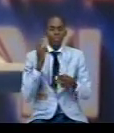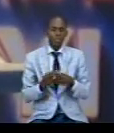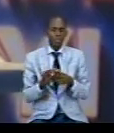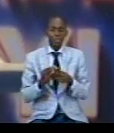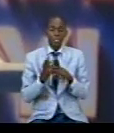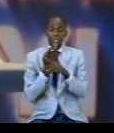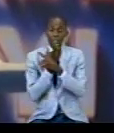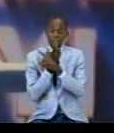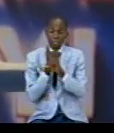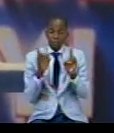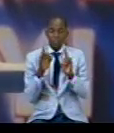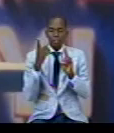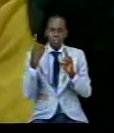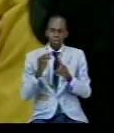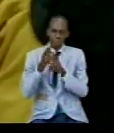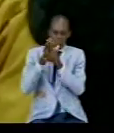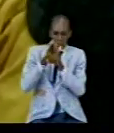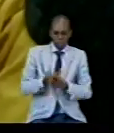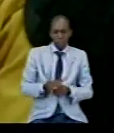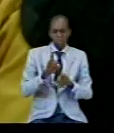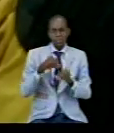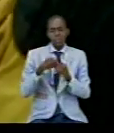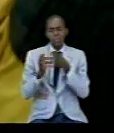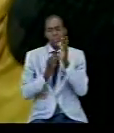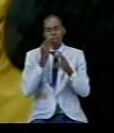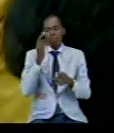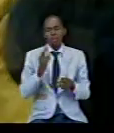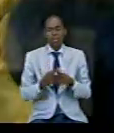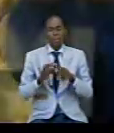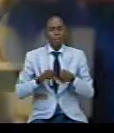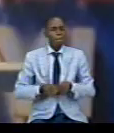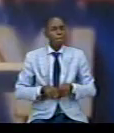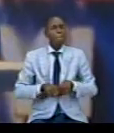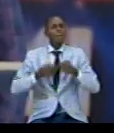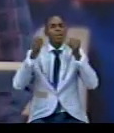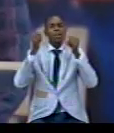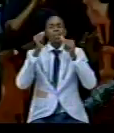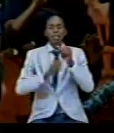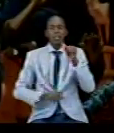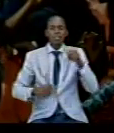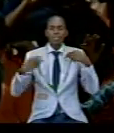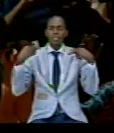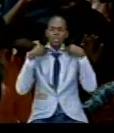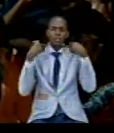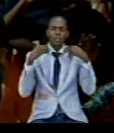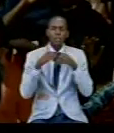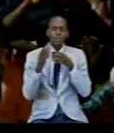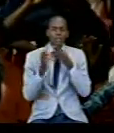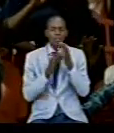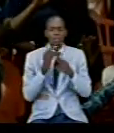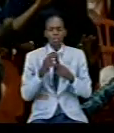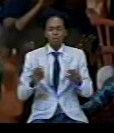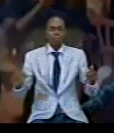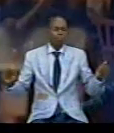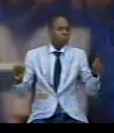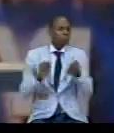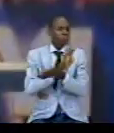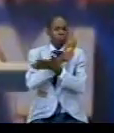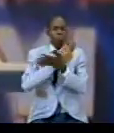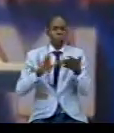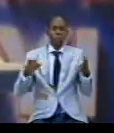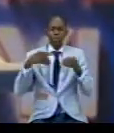Deliver the oppressed. Break every yoke. Destroy the works of the devil.